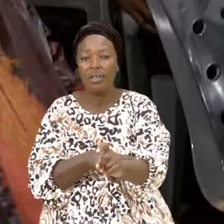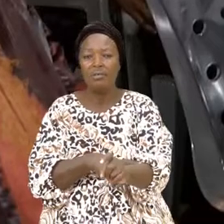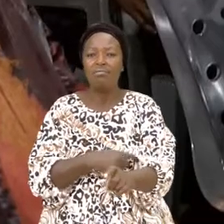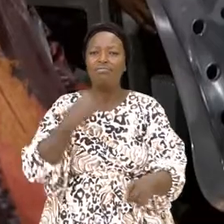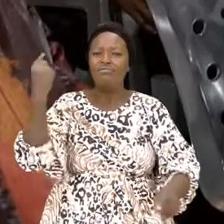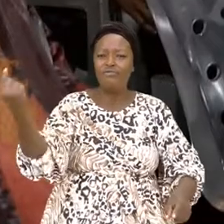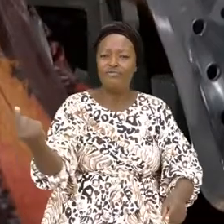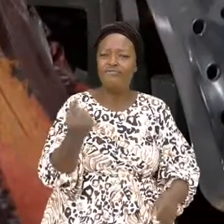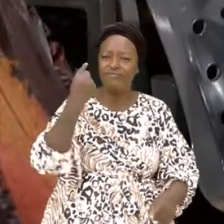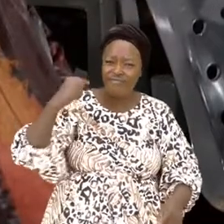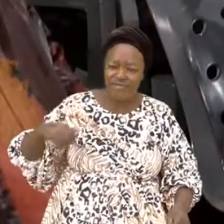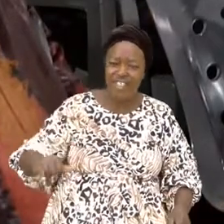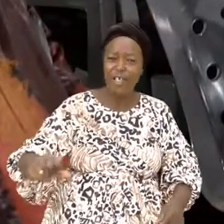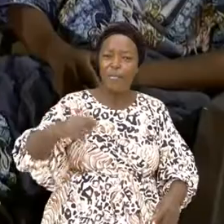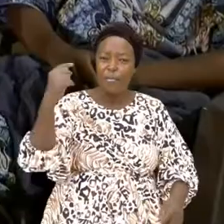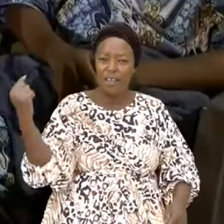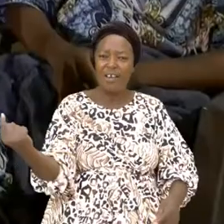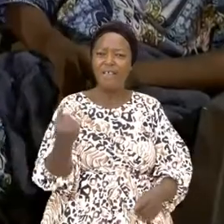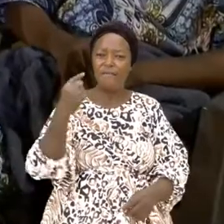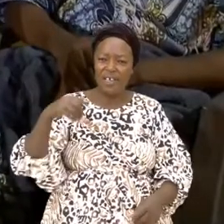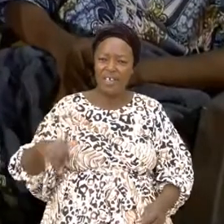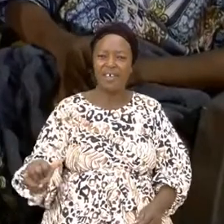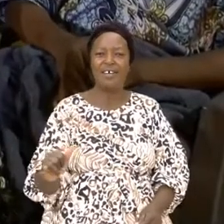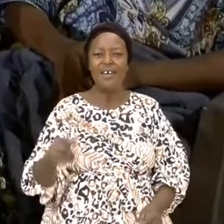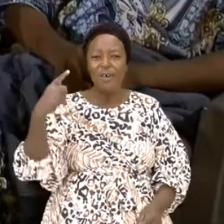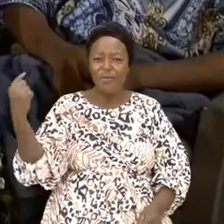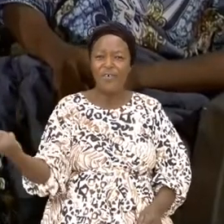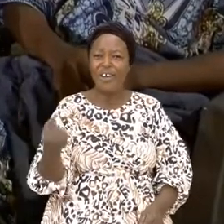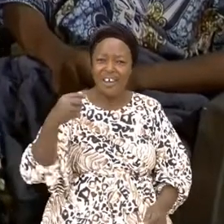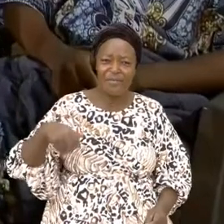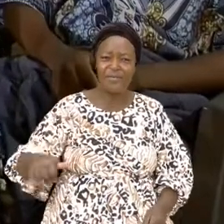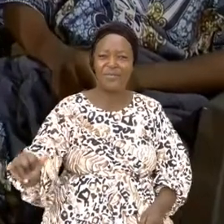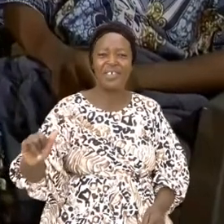Forever. Forever. Forever.